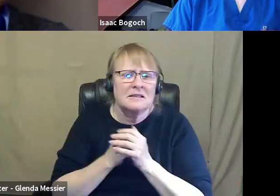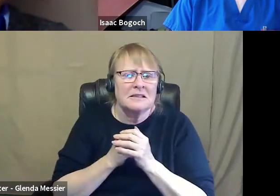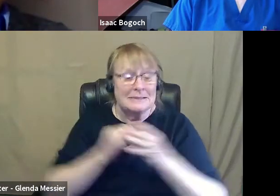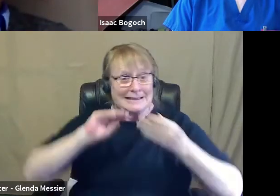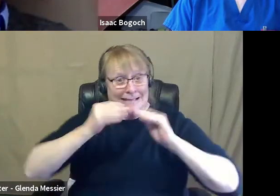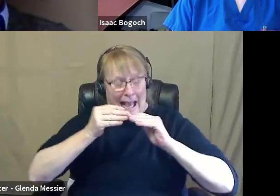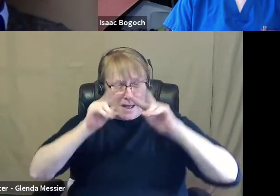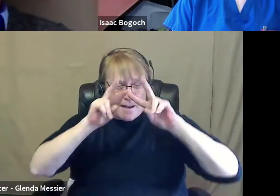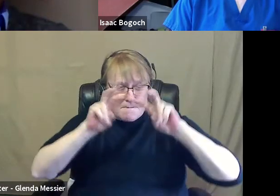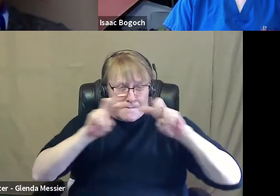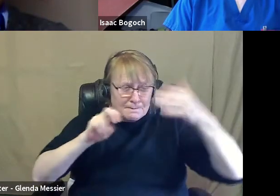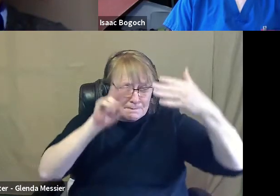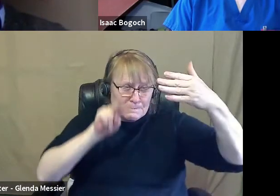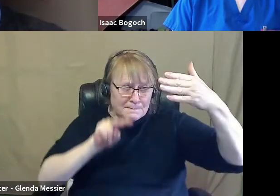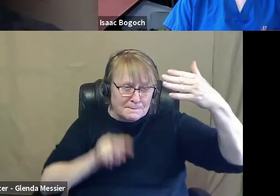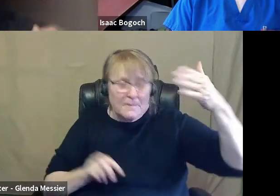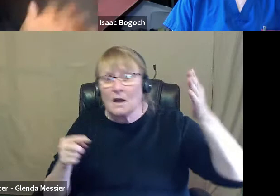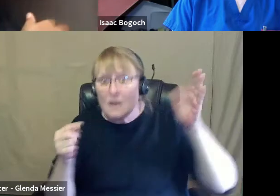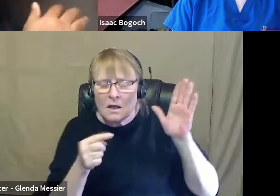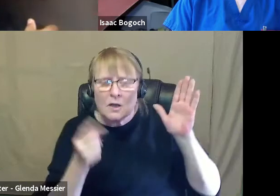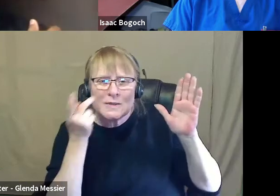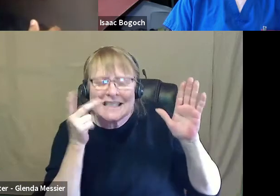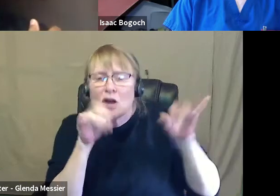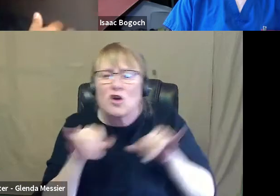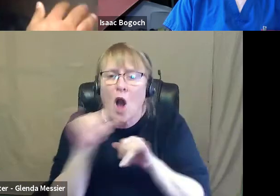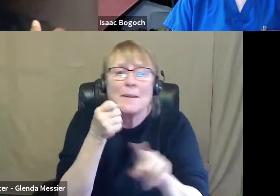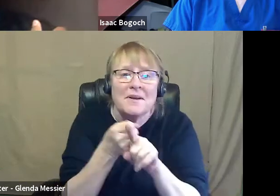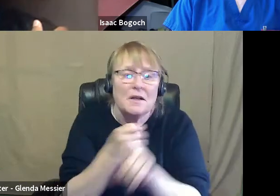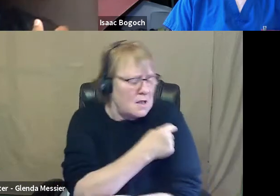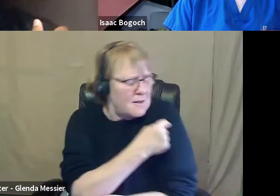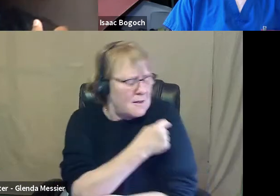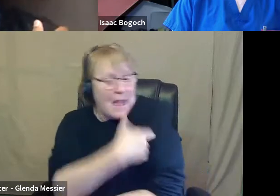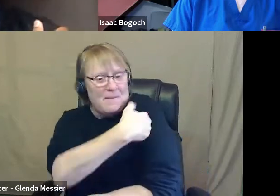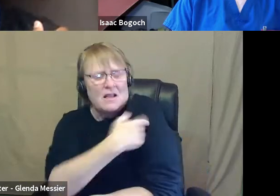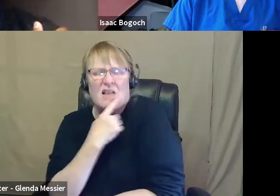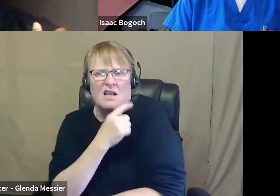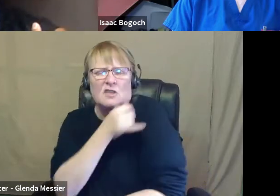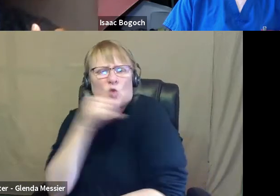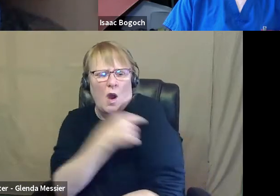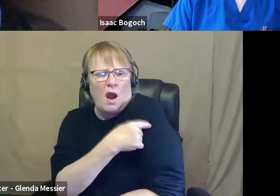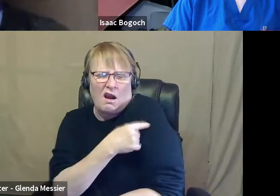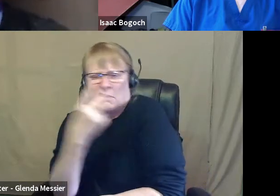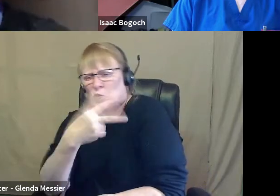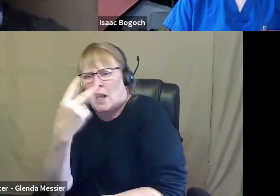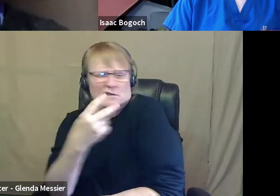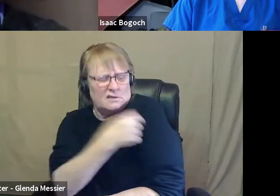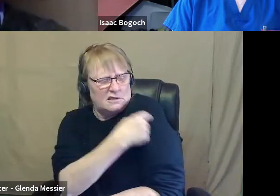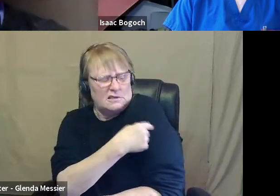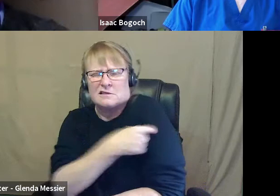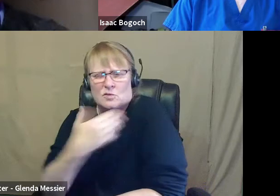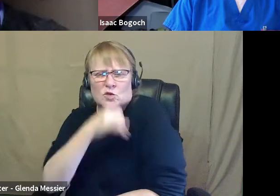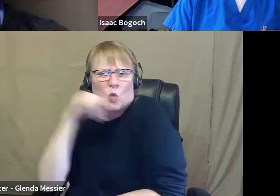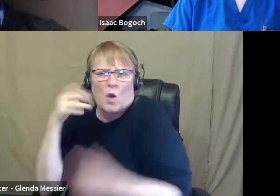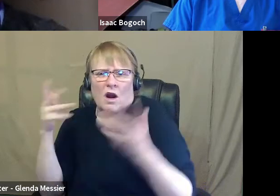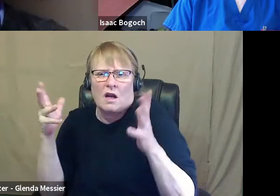data, you can see that really the most common thing is pain at the injection site. Your arm hurts for a couple of days, right? You